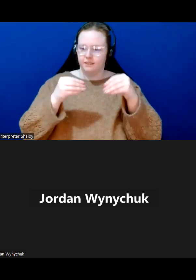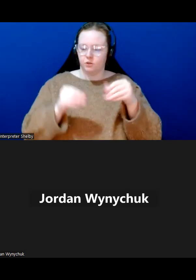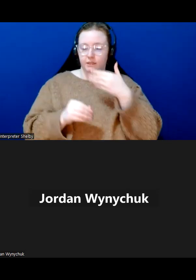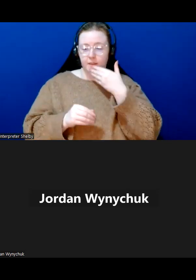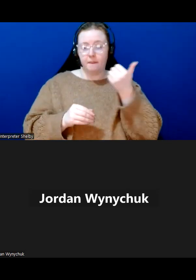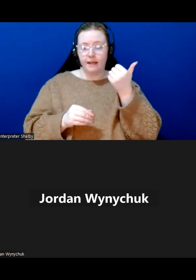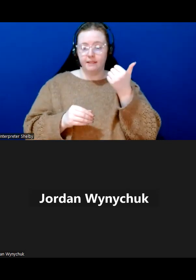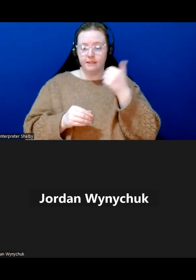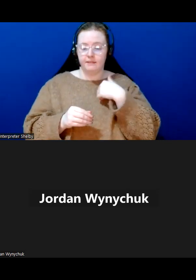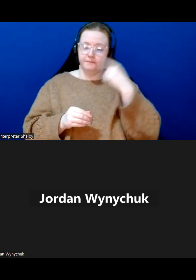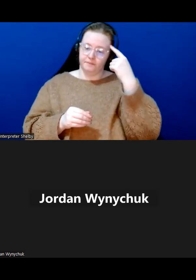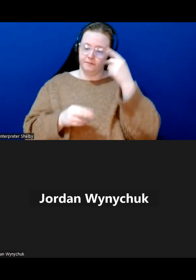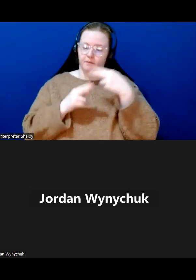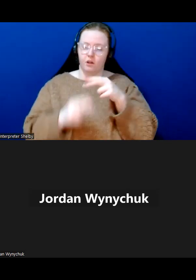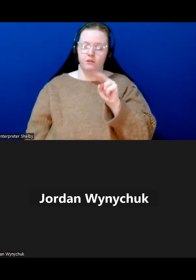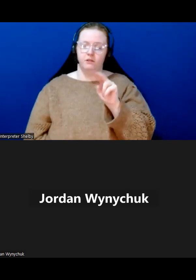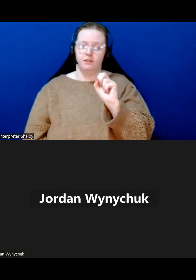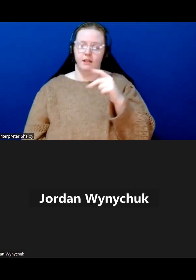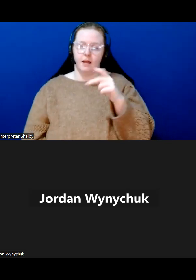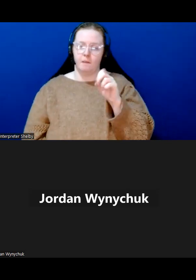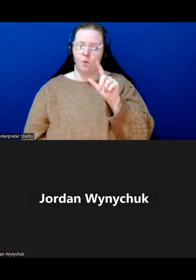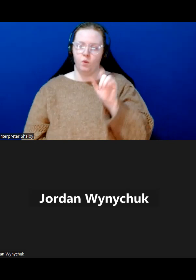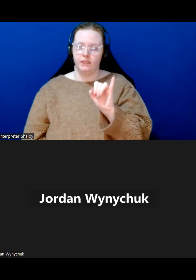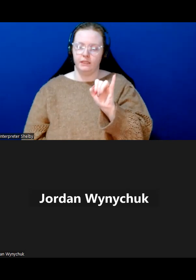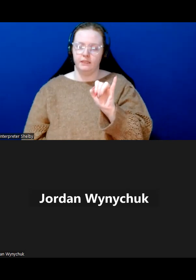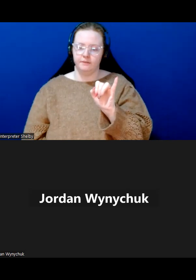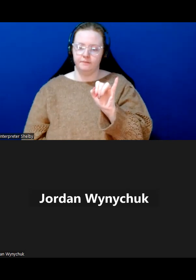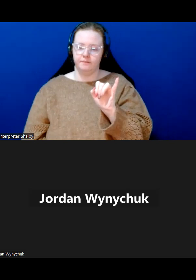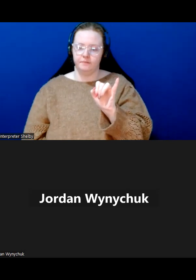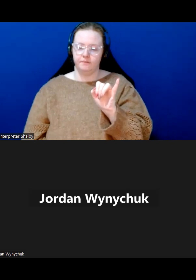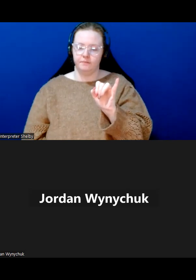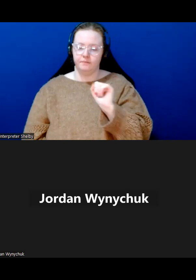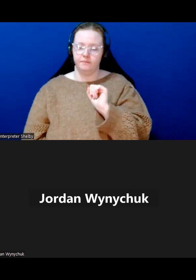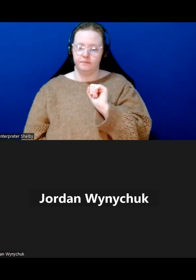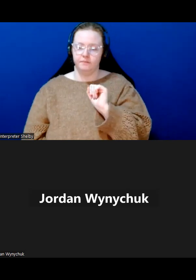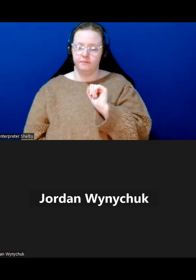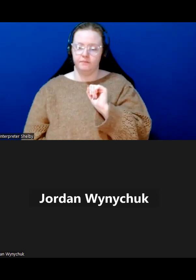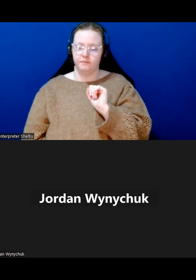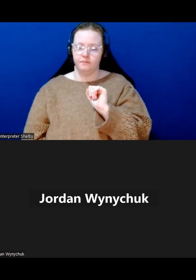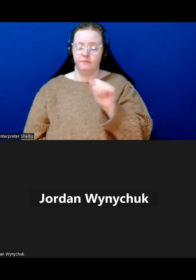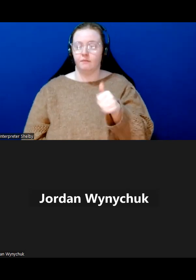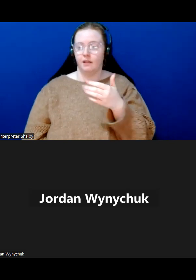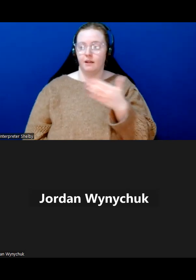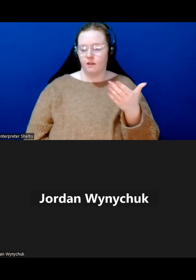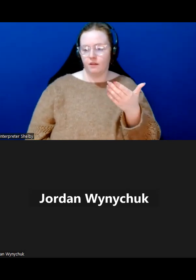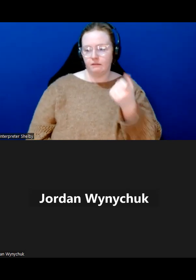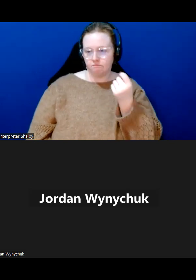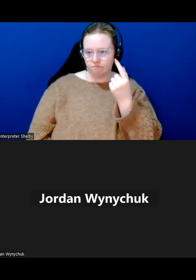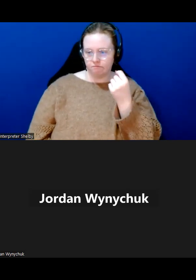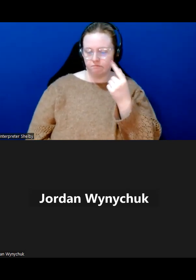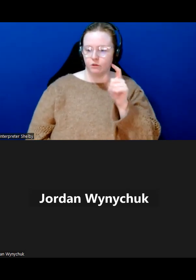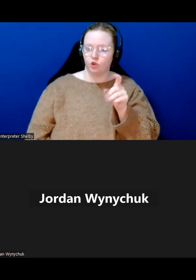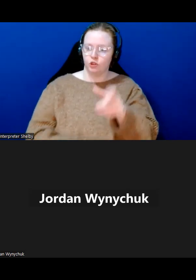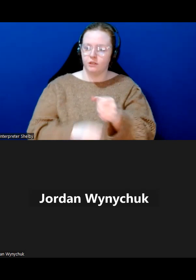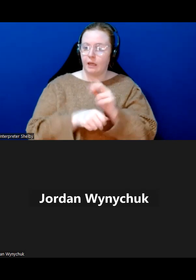called Napoli. It comes in these little, so the other thing about it is you should get pelleted seeds. Those are the best